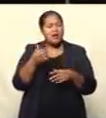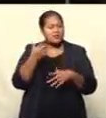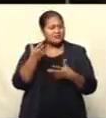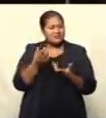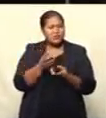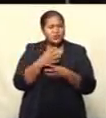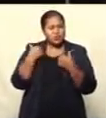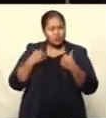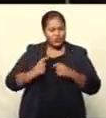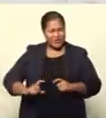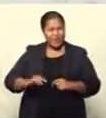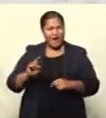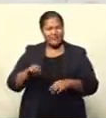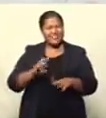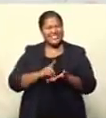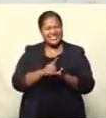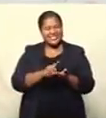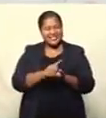deadly disease.